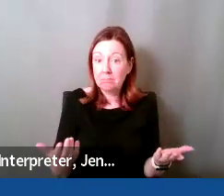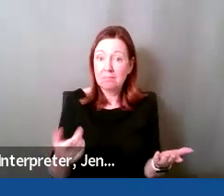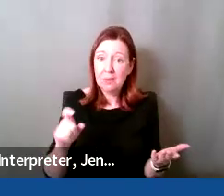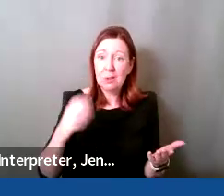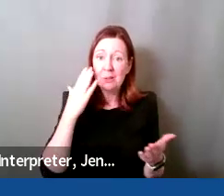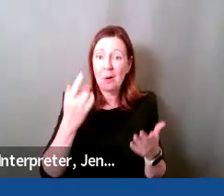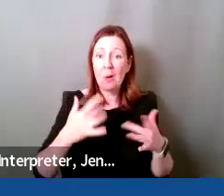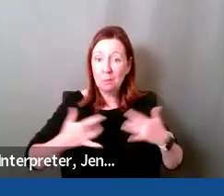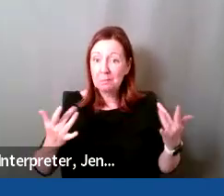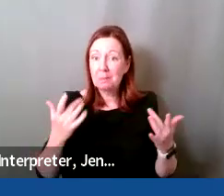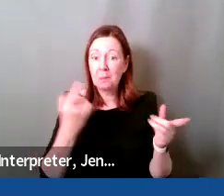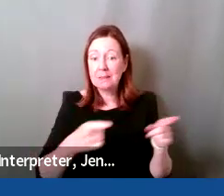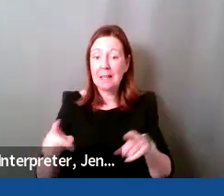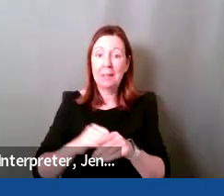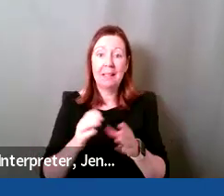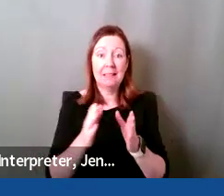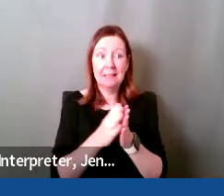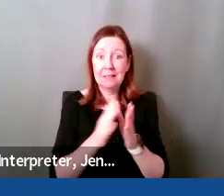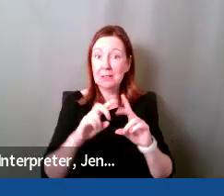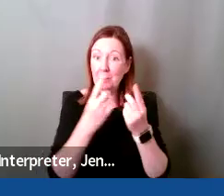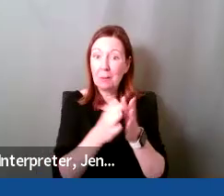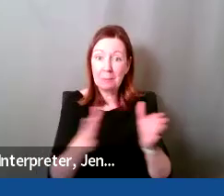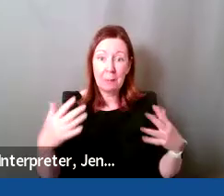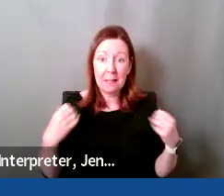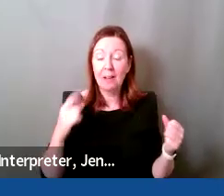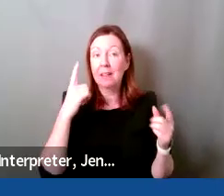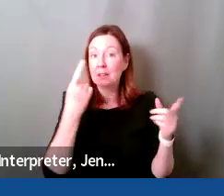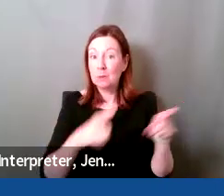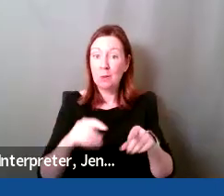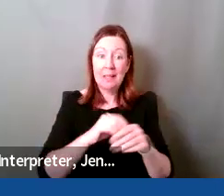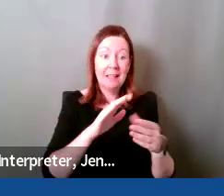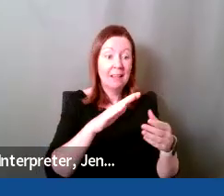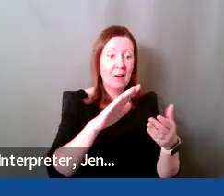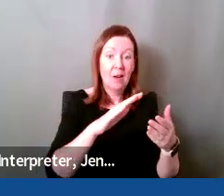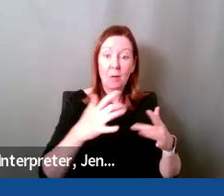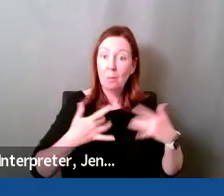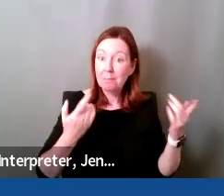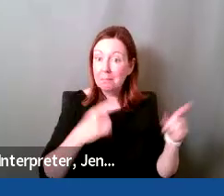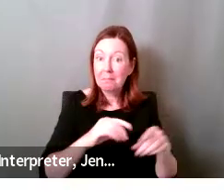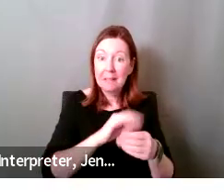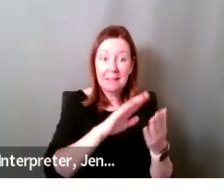on within the Department of Public Health? Because this is what's going on in our city and it can also affect us.